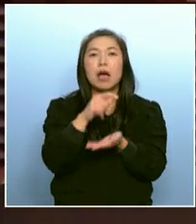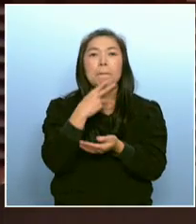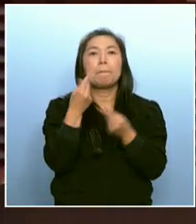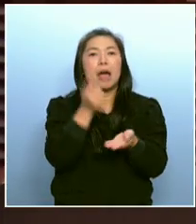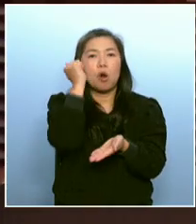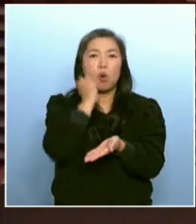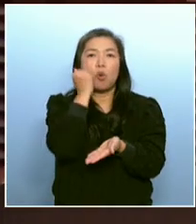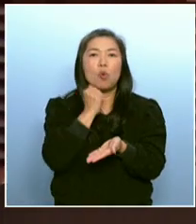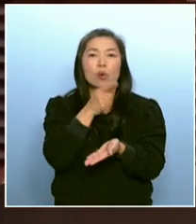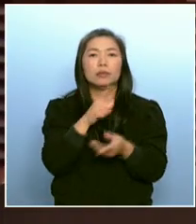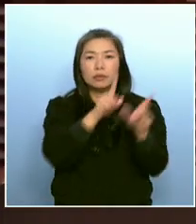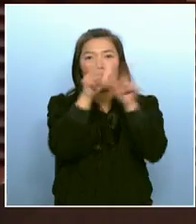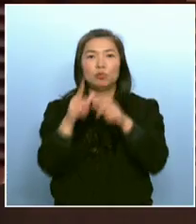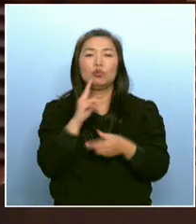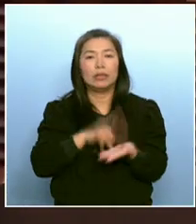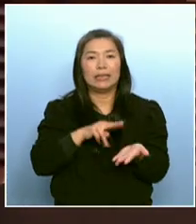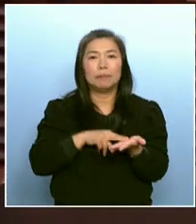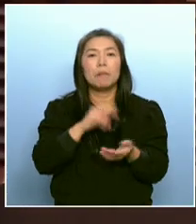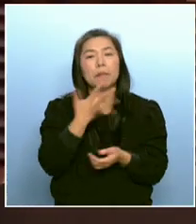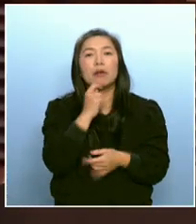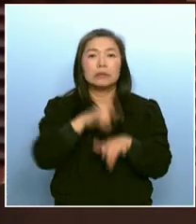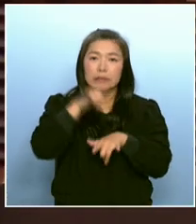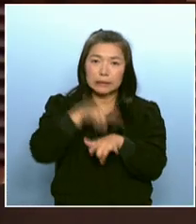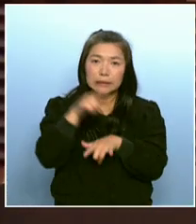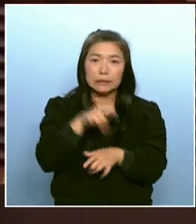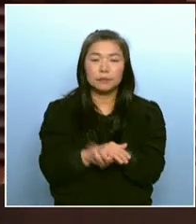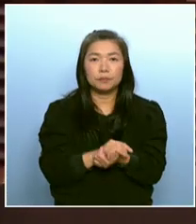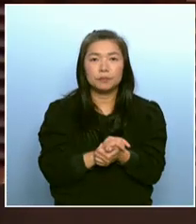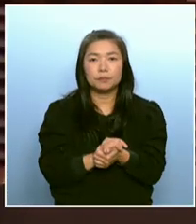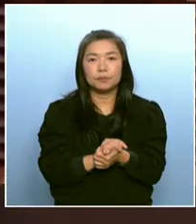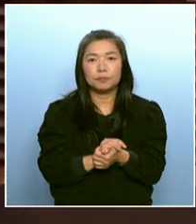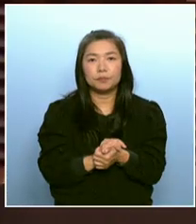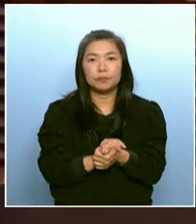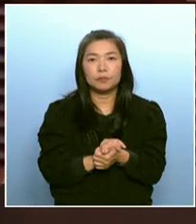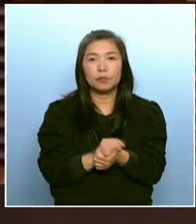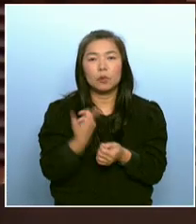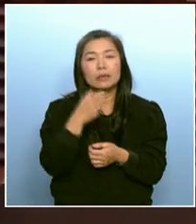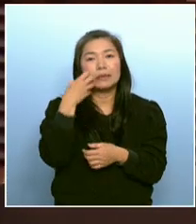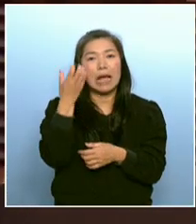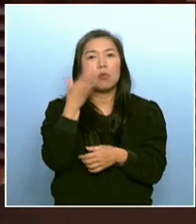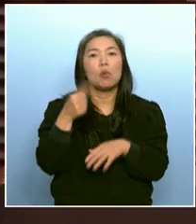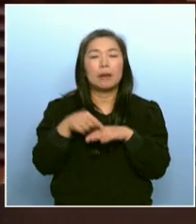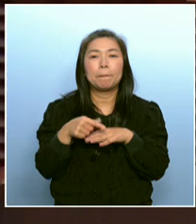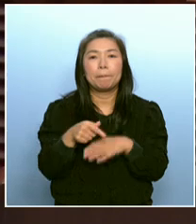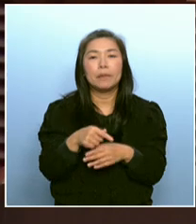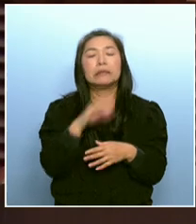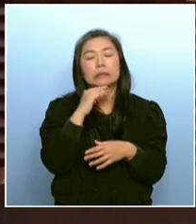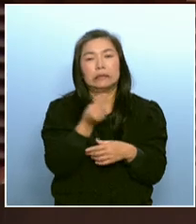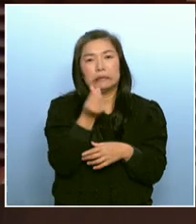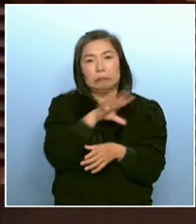them is cash handout, for example, old age living allowance, CSSA, as well